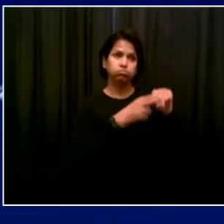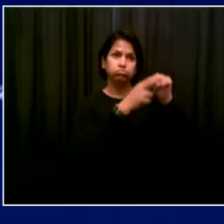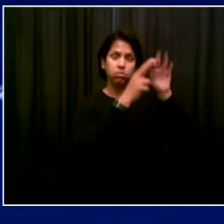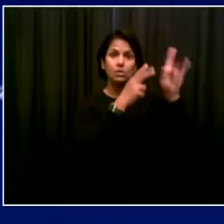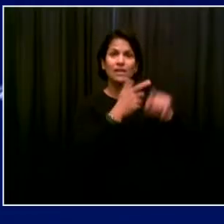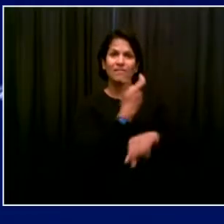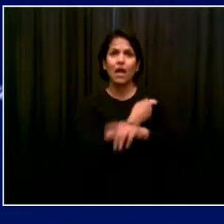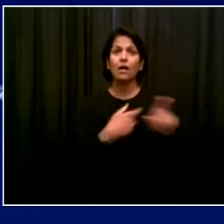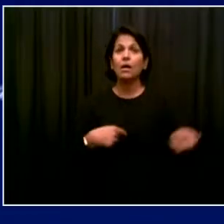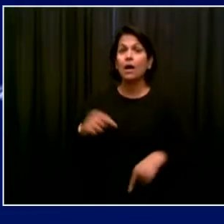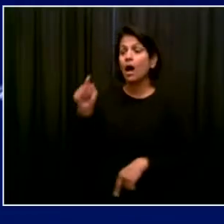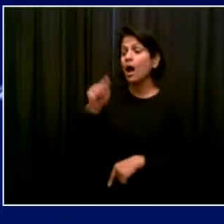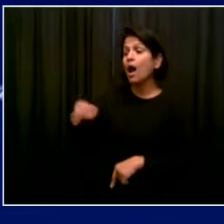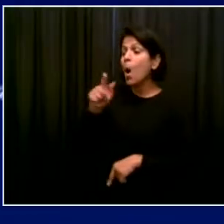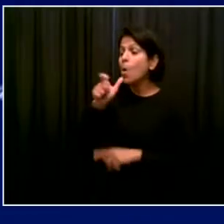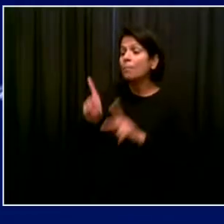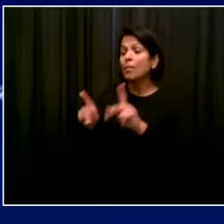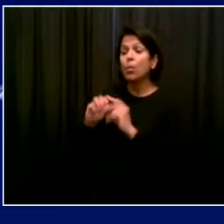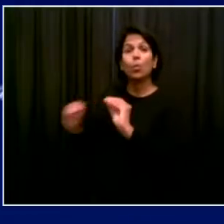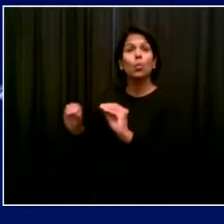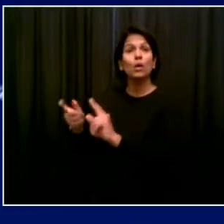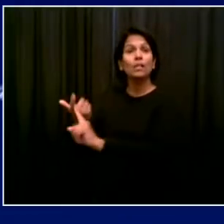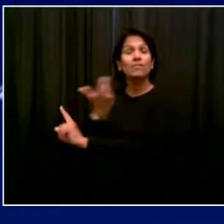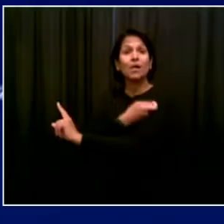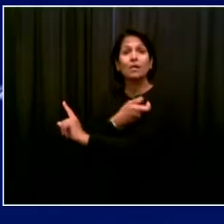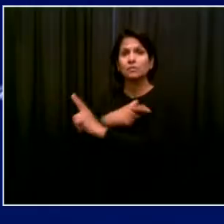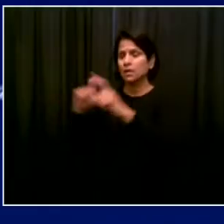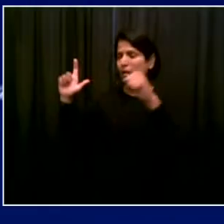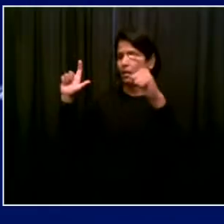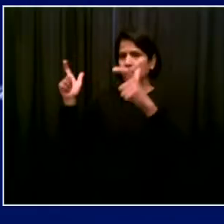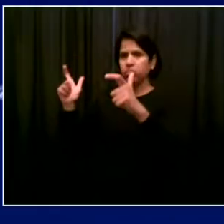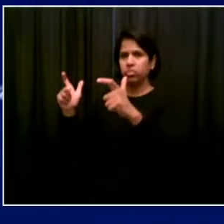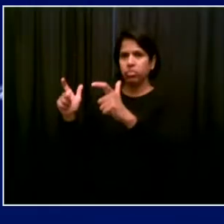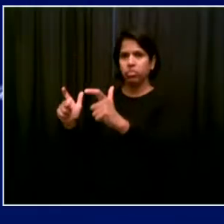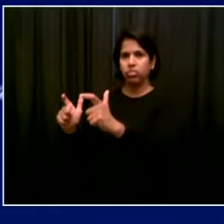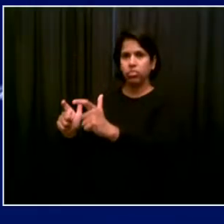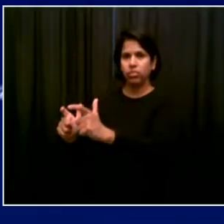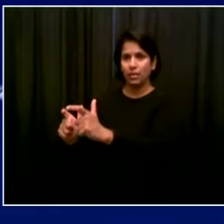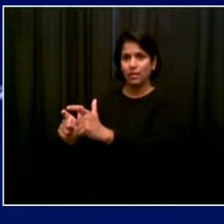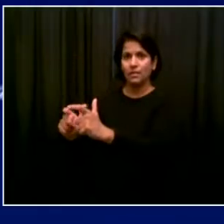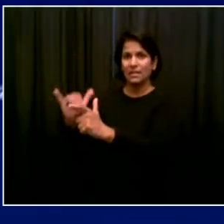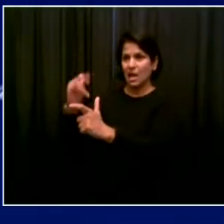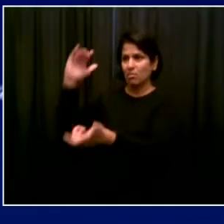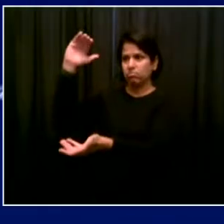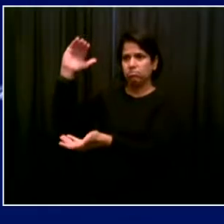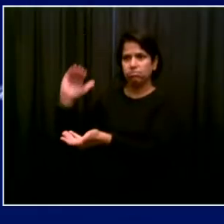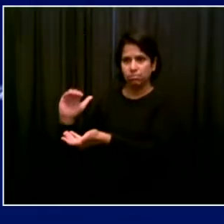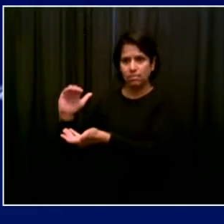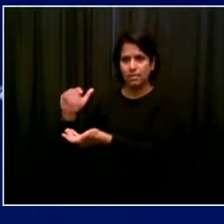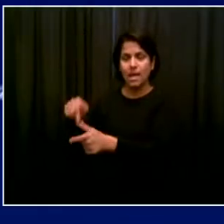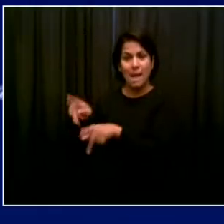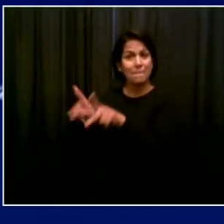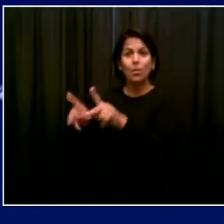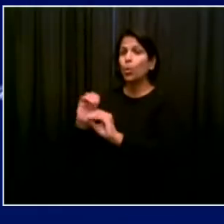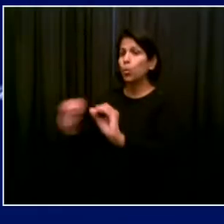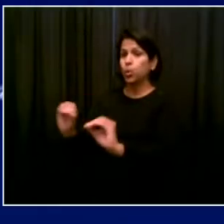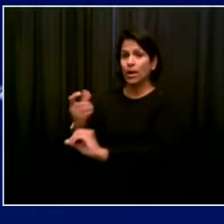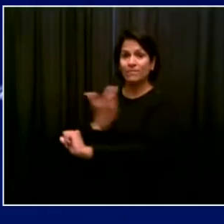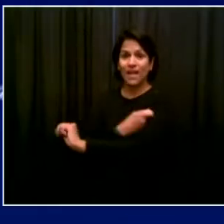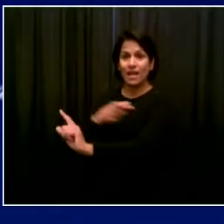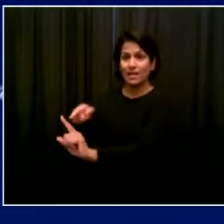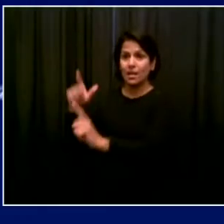eligible but unvaccinated to about 65 million eligible but unvaccinated still in the United